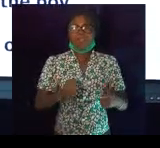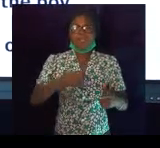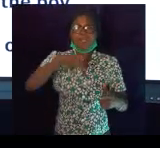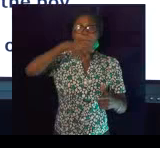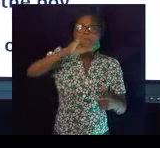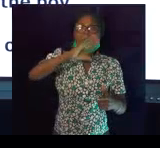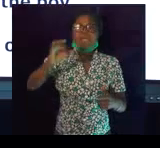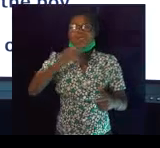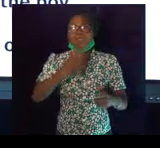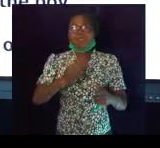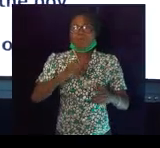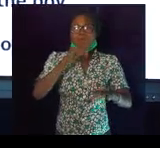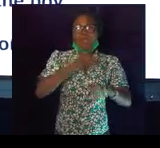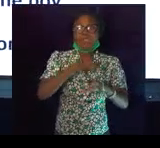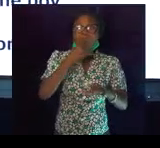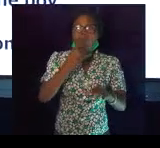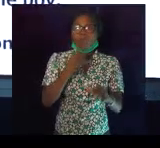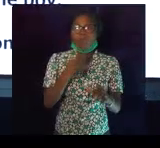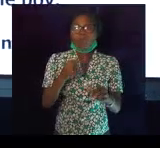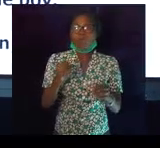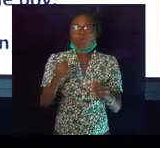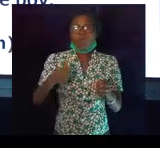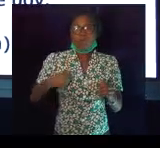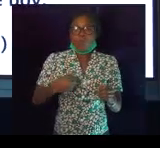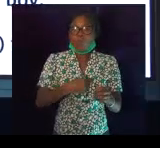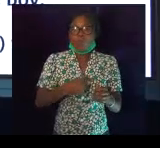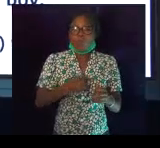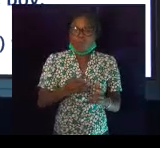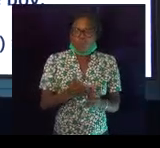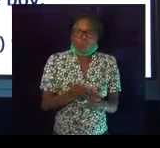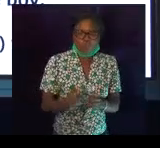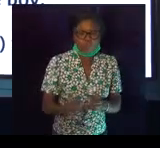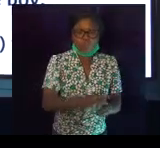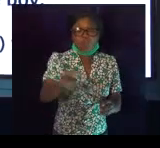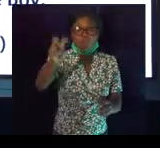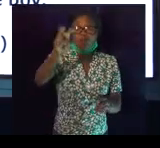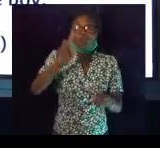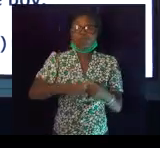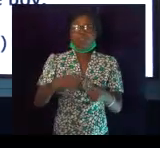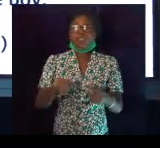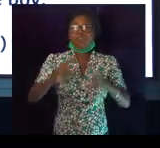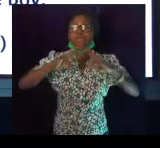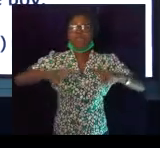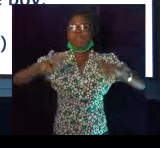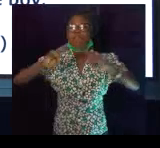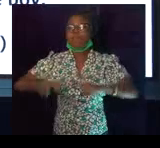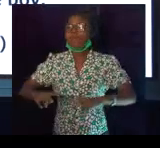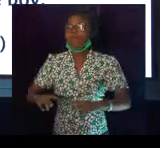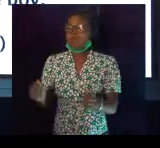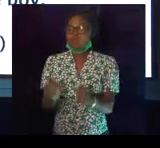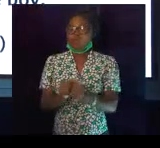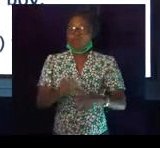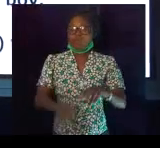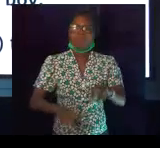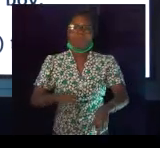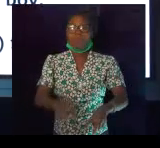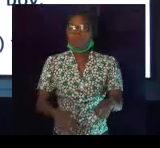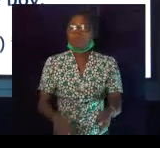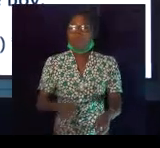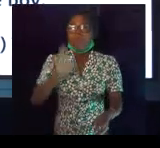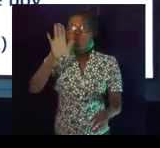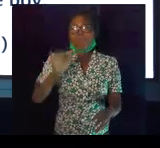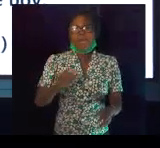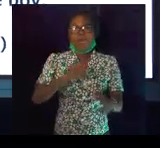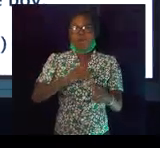in or at. We traveled to the village, dash foot,